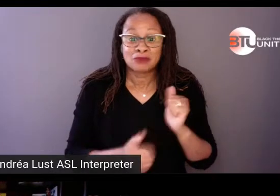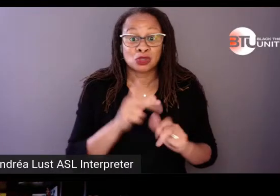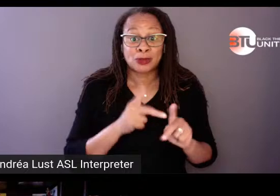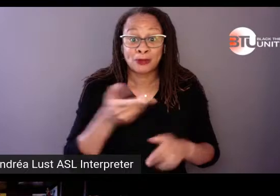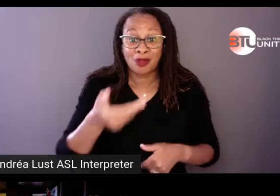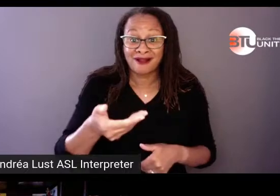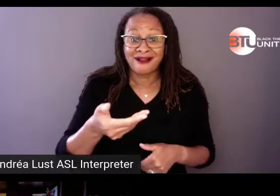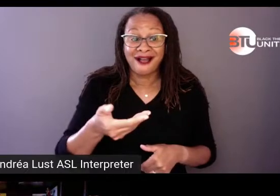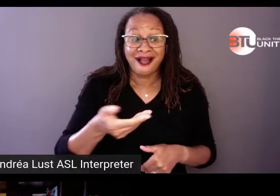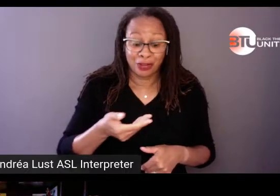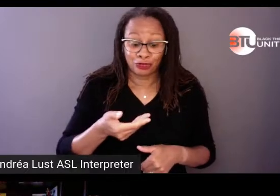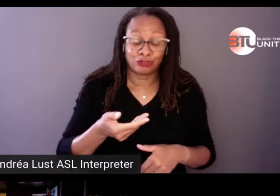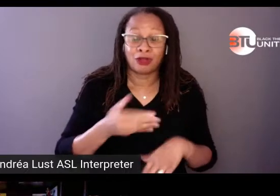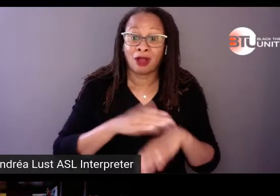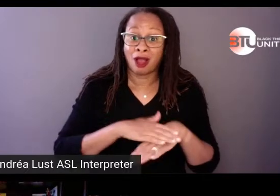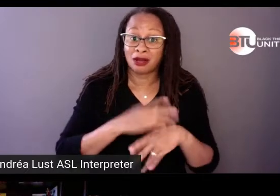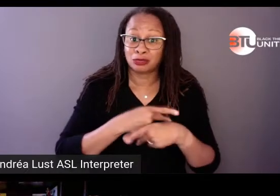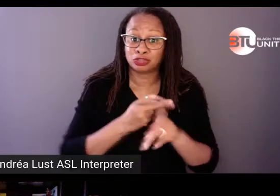on a production